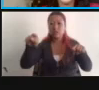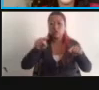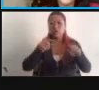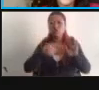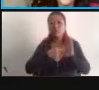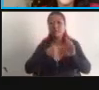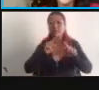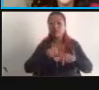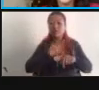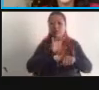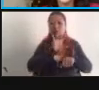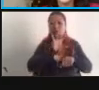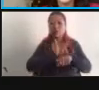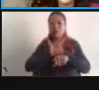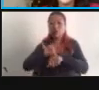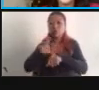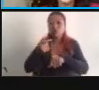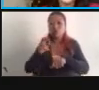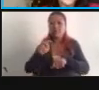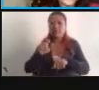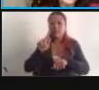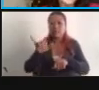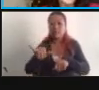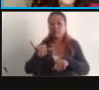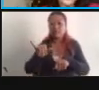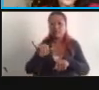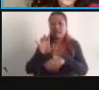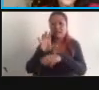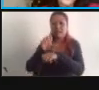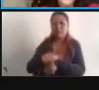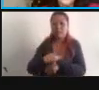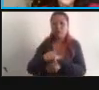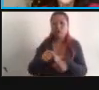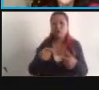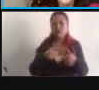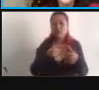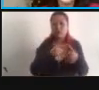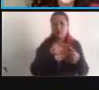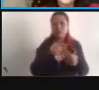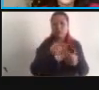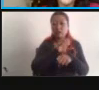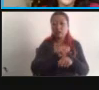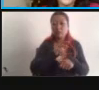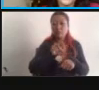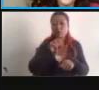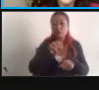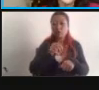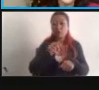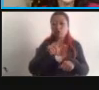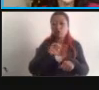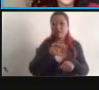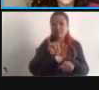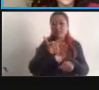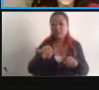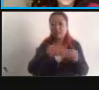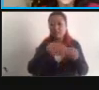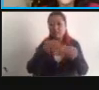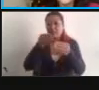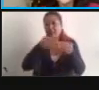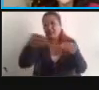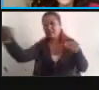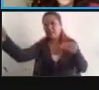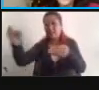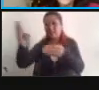so for a typical mission to low Earth orbit, there's the first adaptation to microgravity, and then followed at the end of the mission by an adaptation to